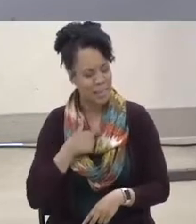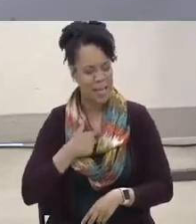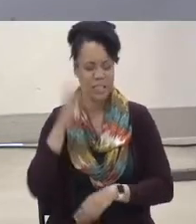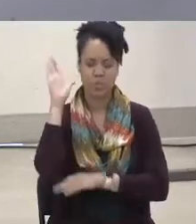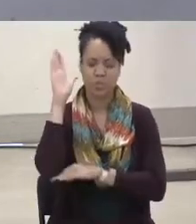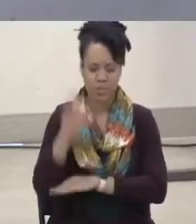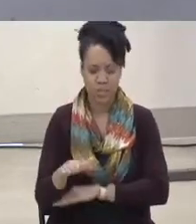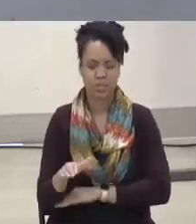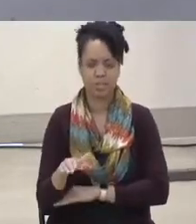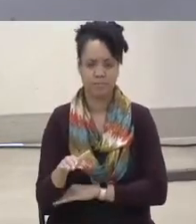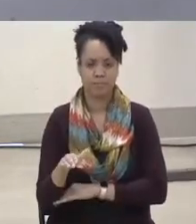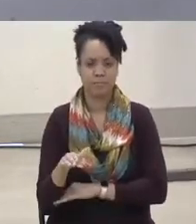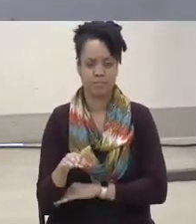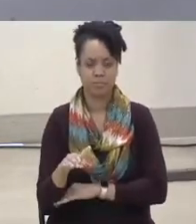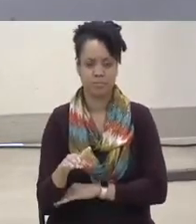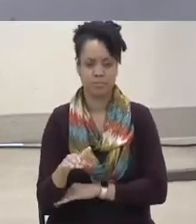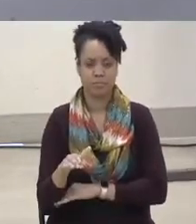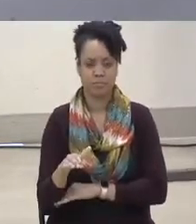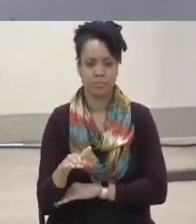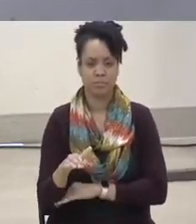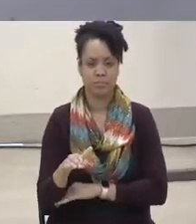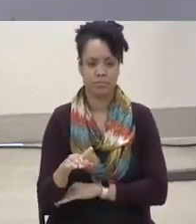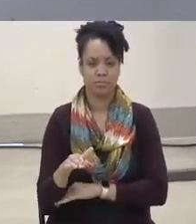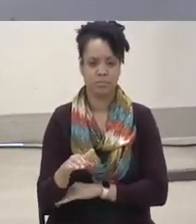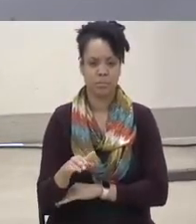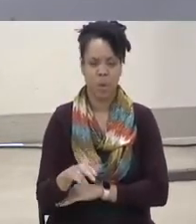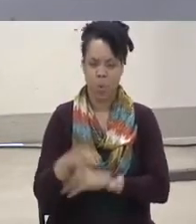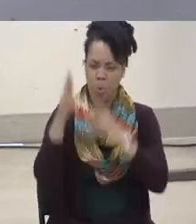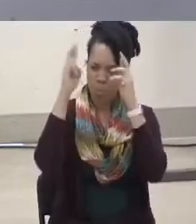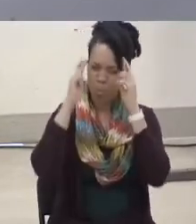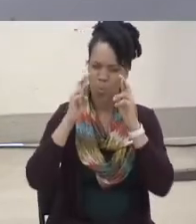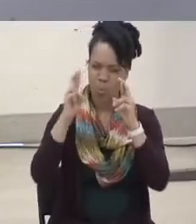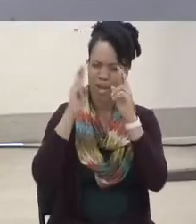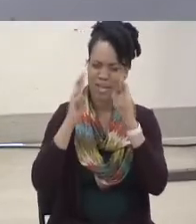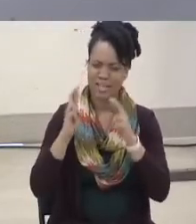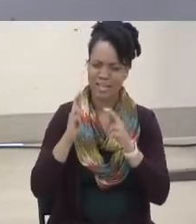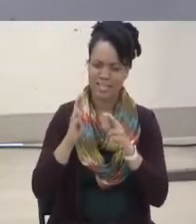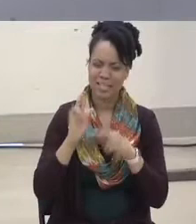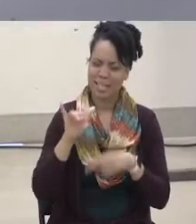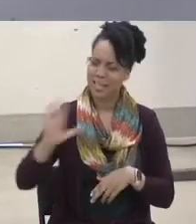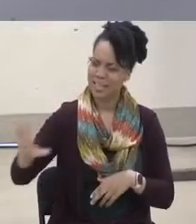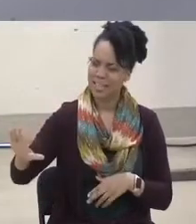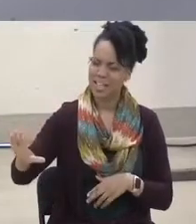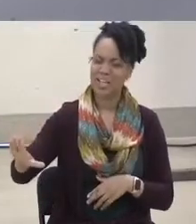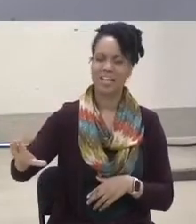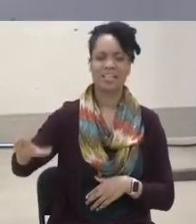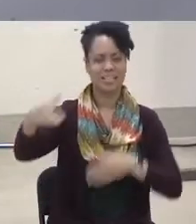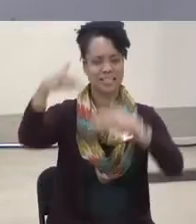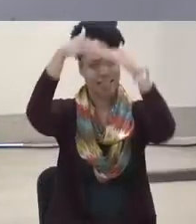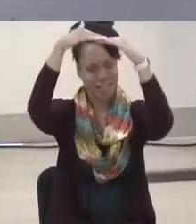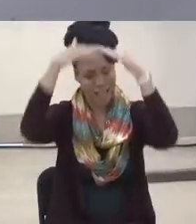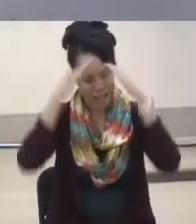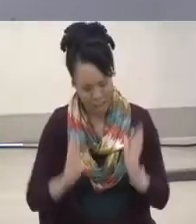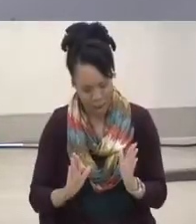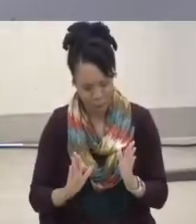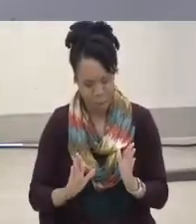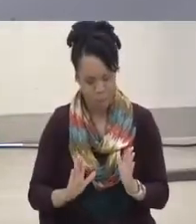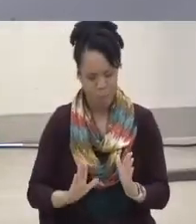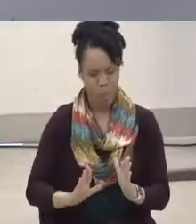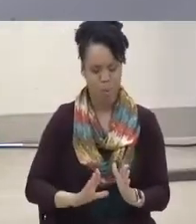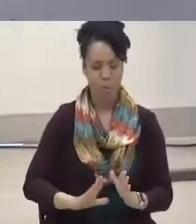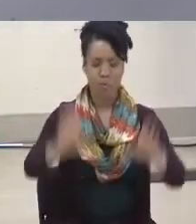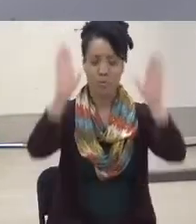tonight Yo quiero que todos los que me escuchen esta noche to recognize that there is a house that is greater than